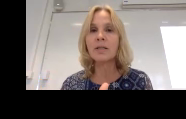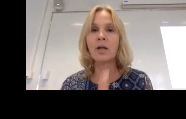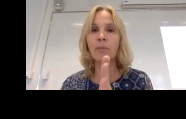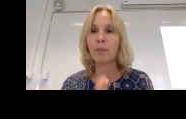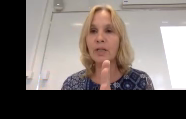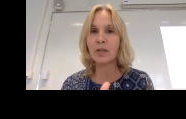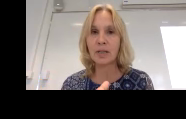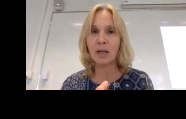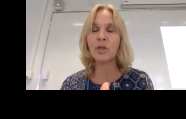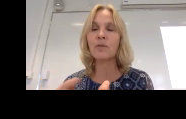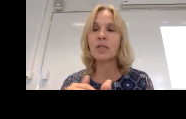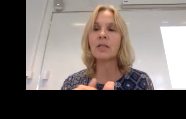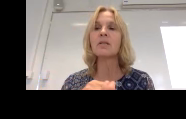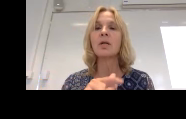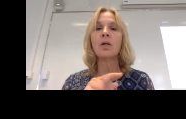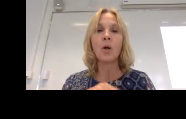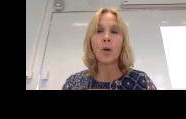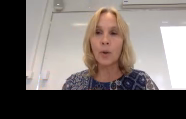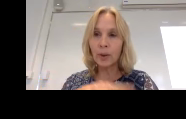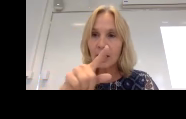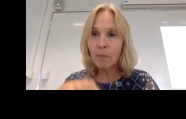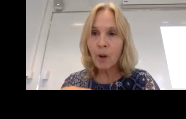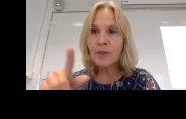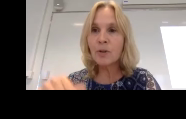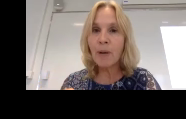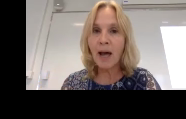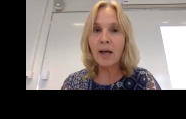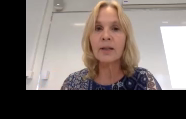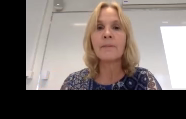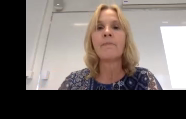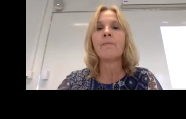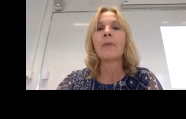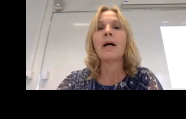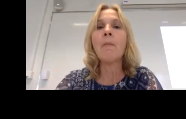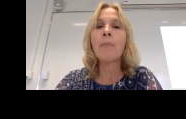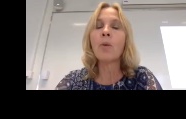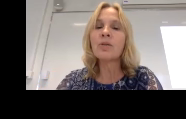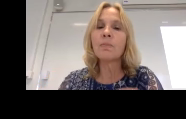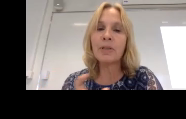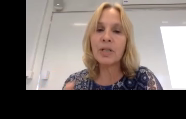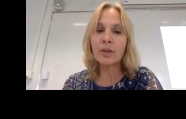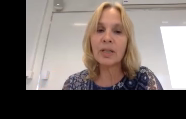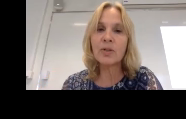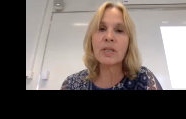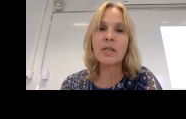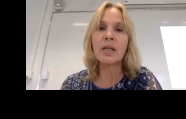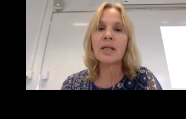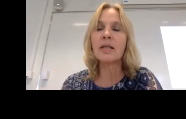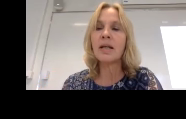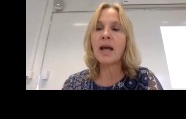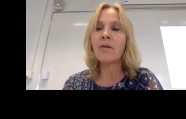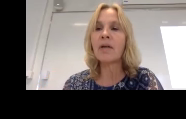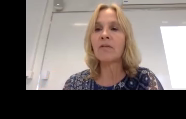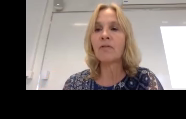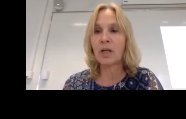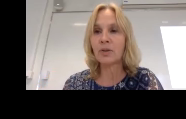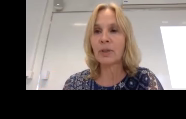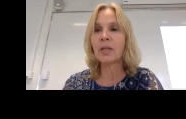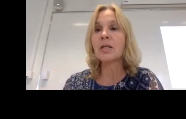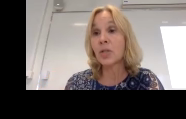stimulus onset are pretty much the same. So you see these early components are back. But what's particularly interesting is that now